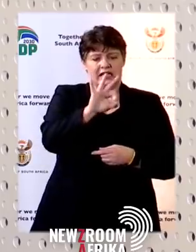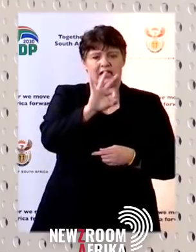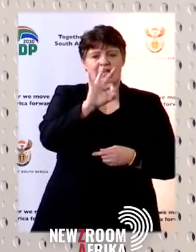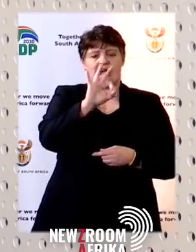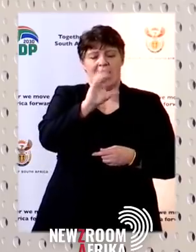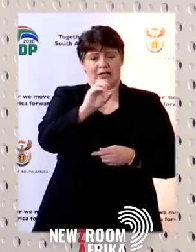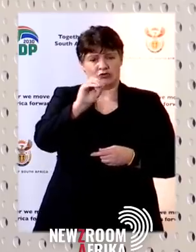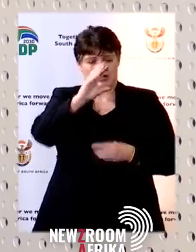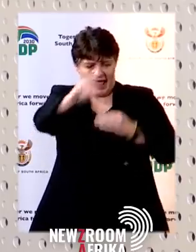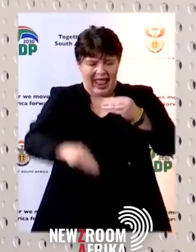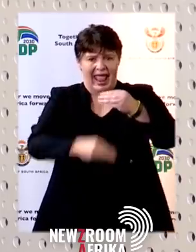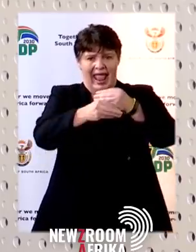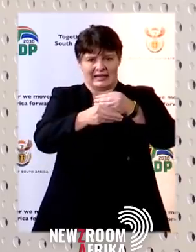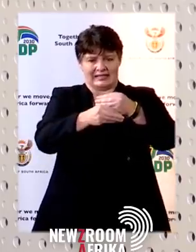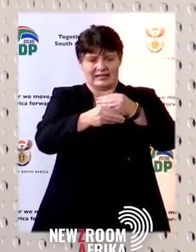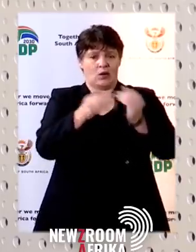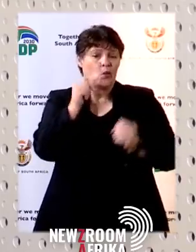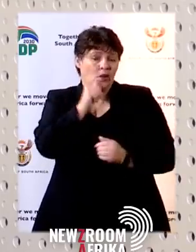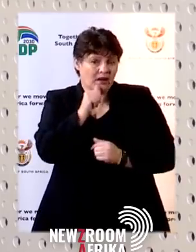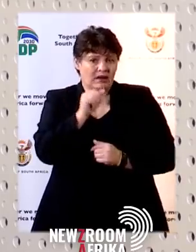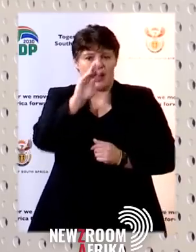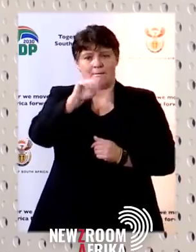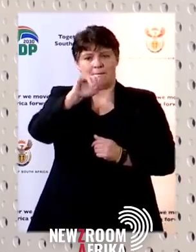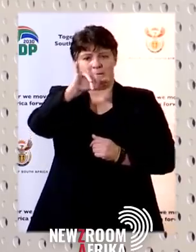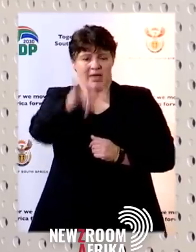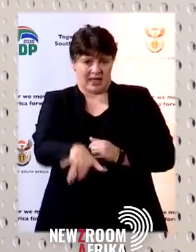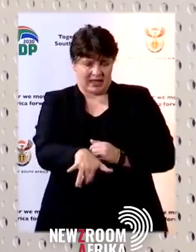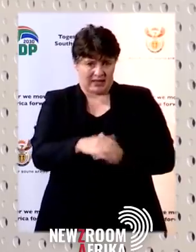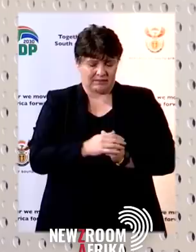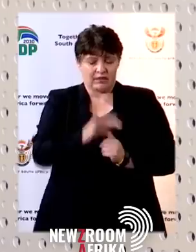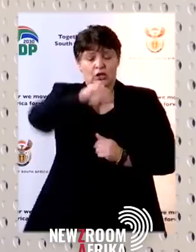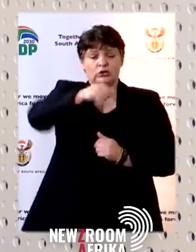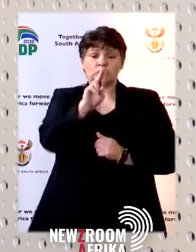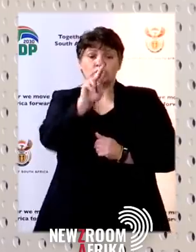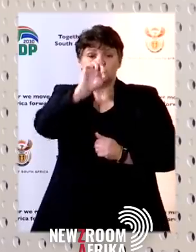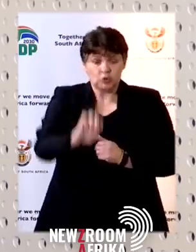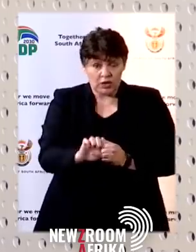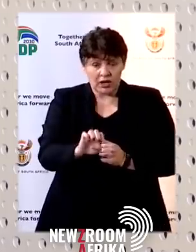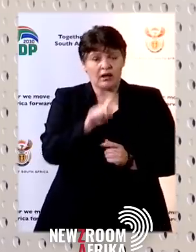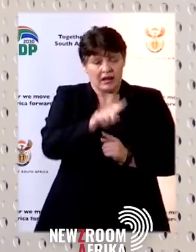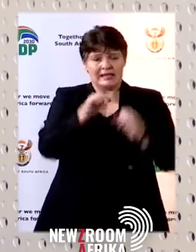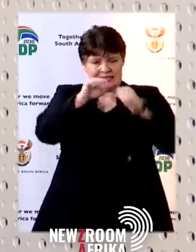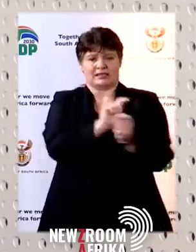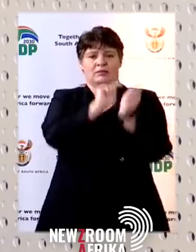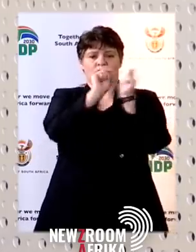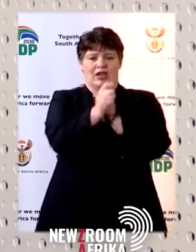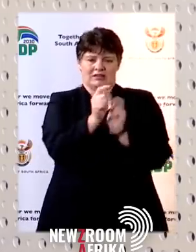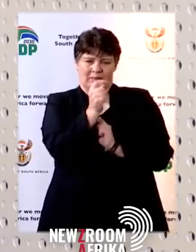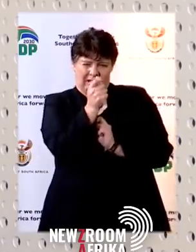300 rand in May. From June, we'll change the way the system works a